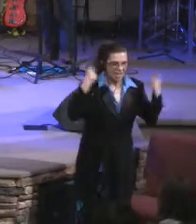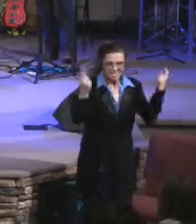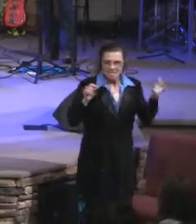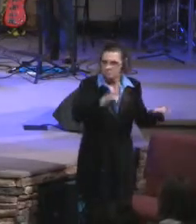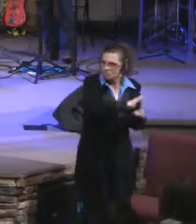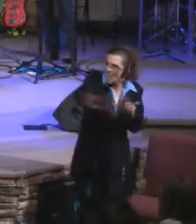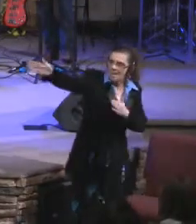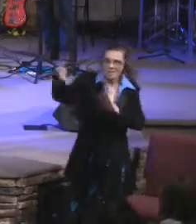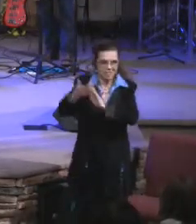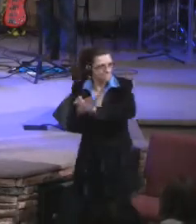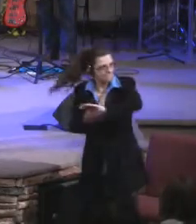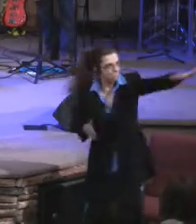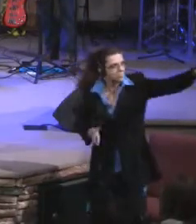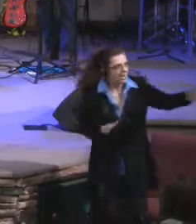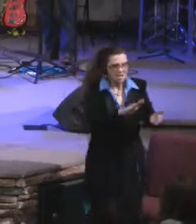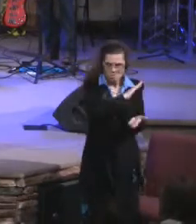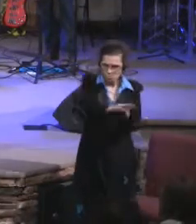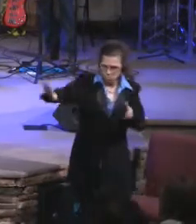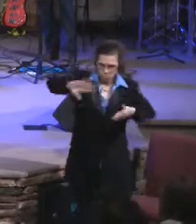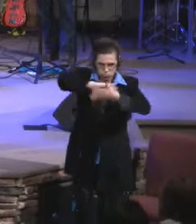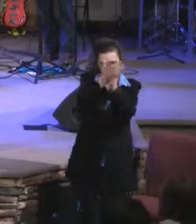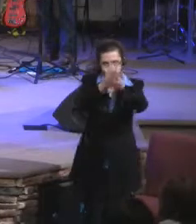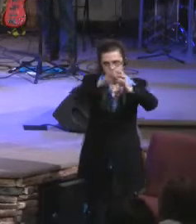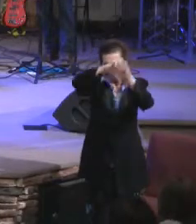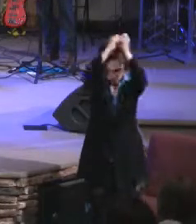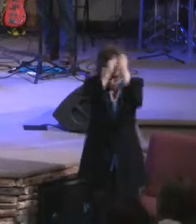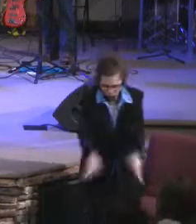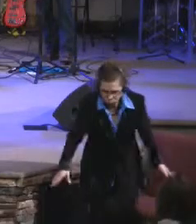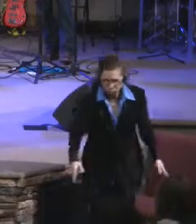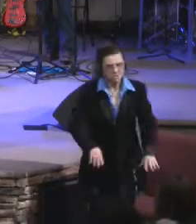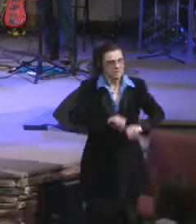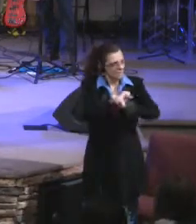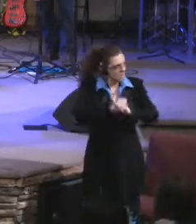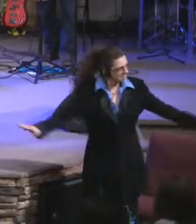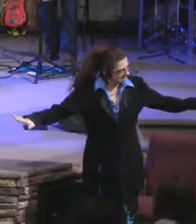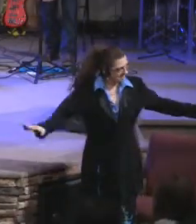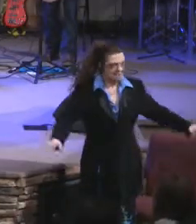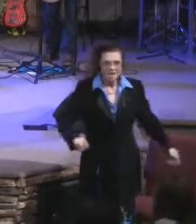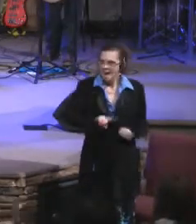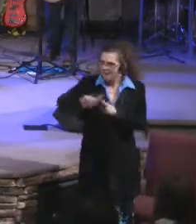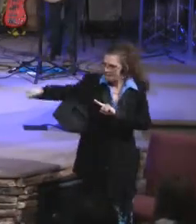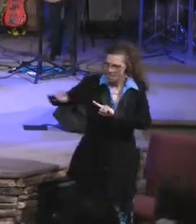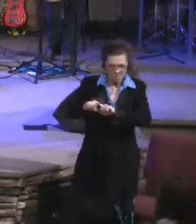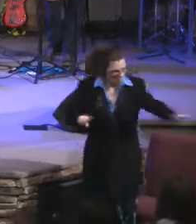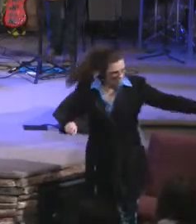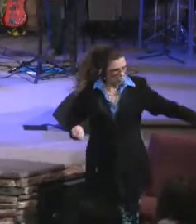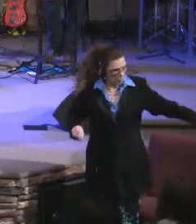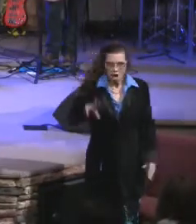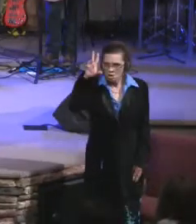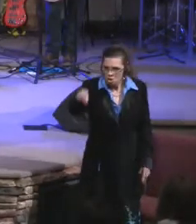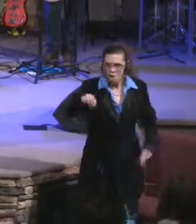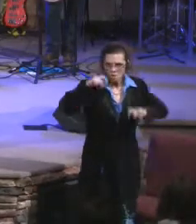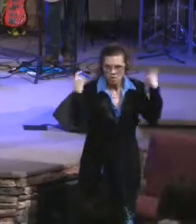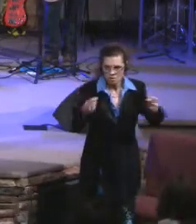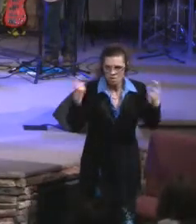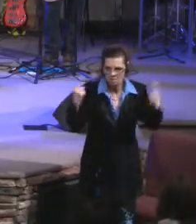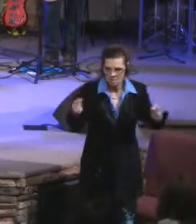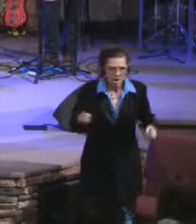this place. It has to be completely destroyed, completely annihilated, completely done away with. No